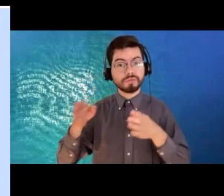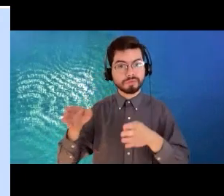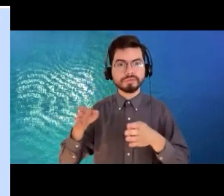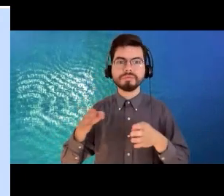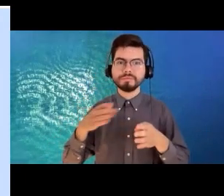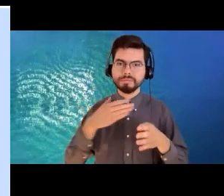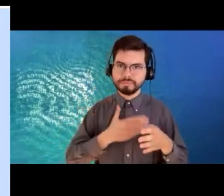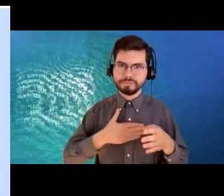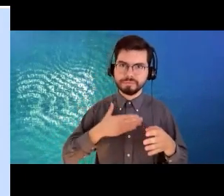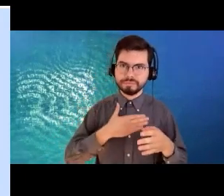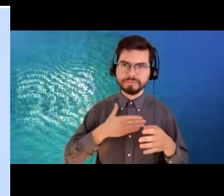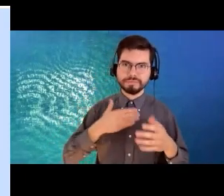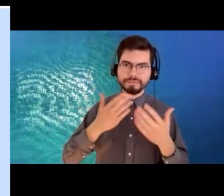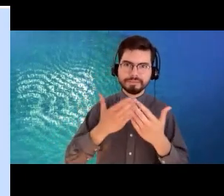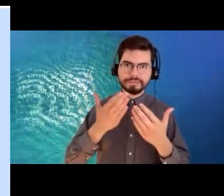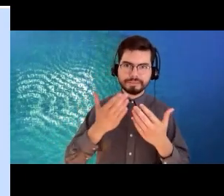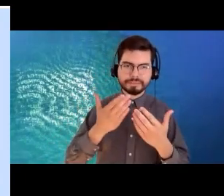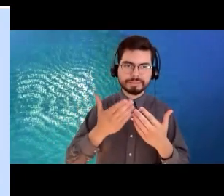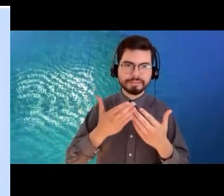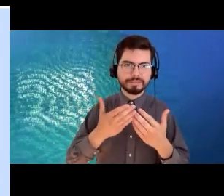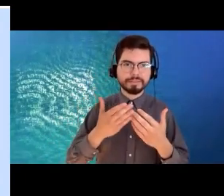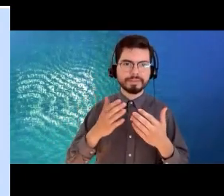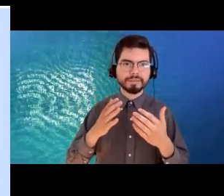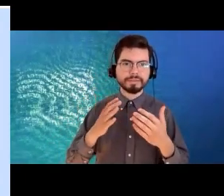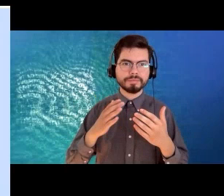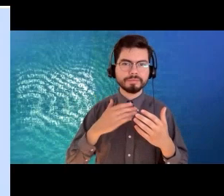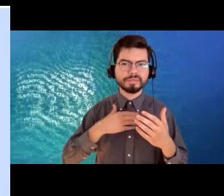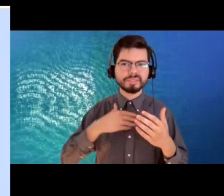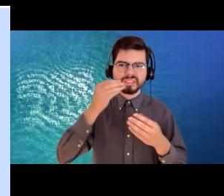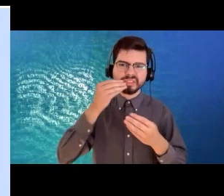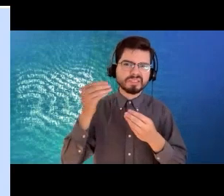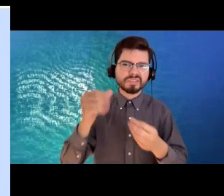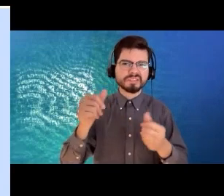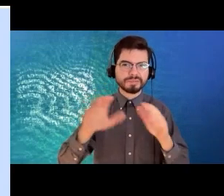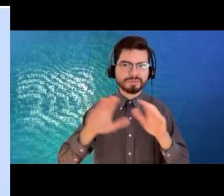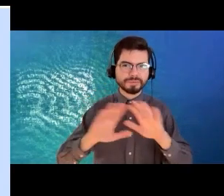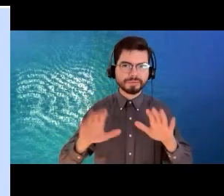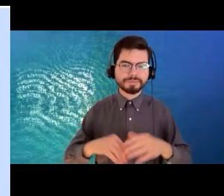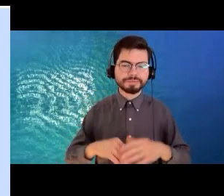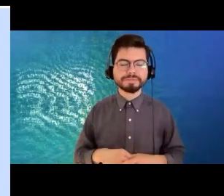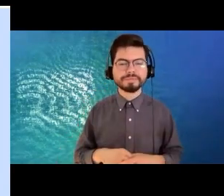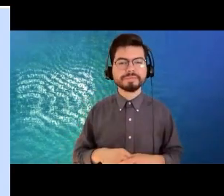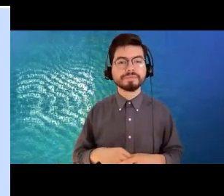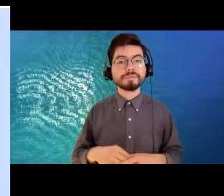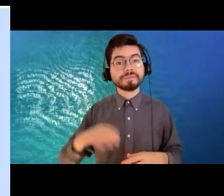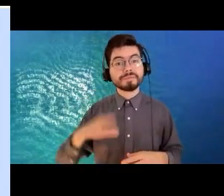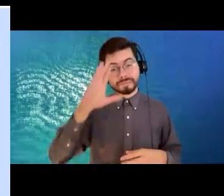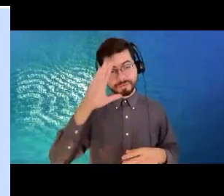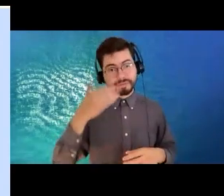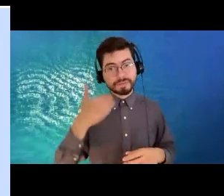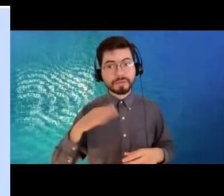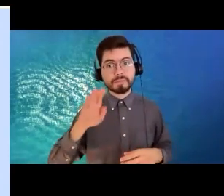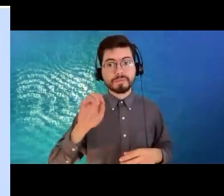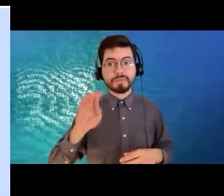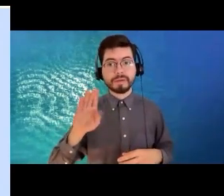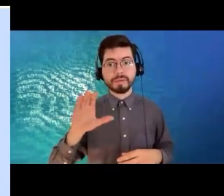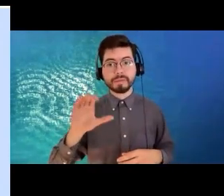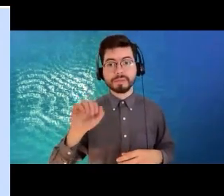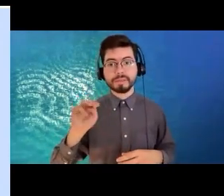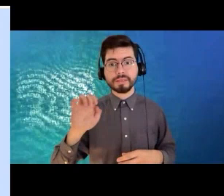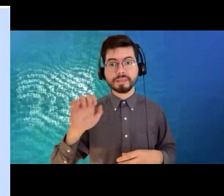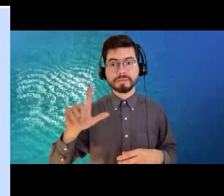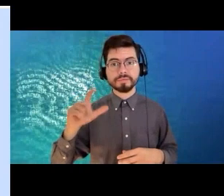Thanks, Dawn. Good morning. And my name is Bob Camel. I am Chief of Professional Services here in Yellowstone.